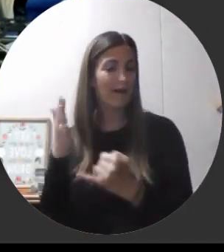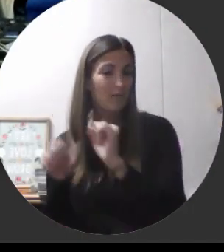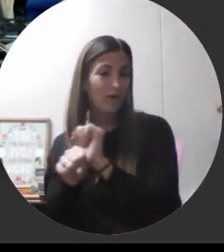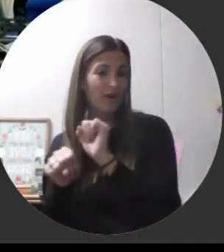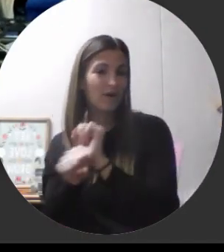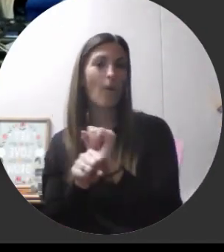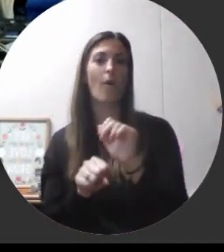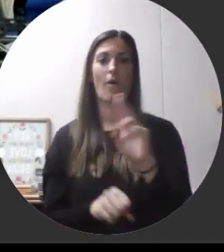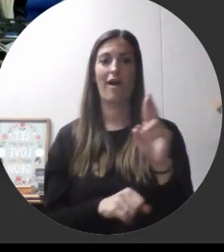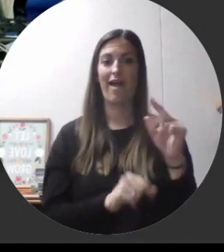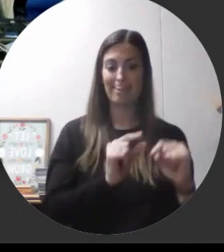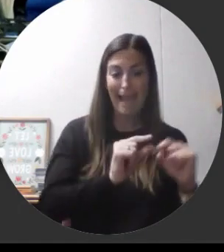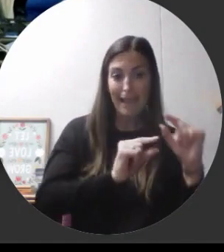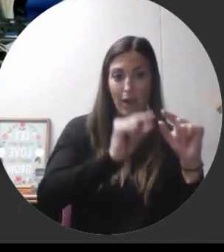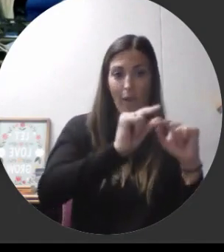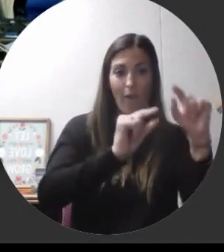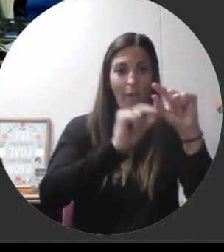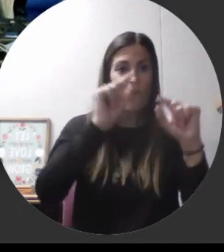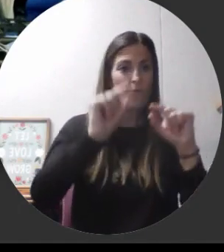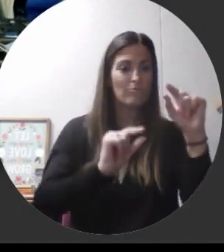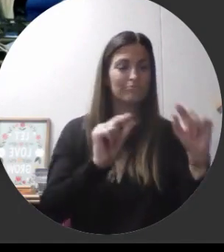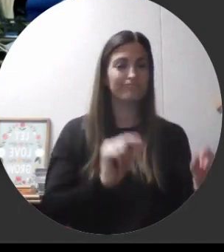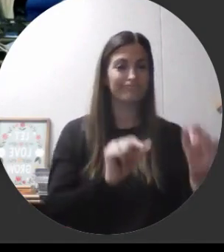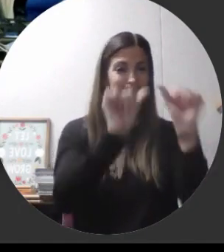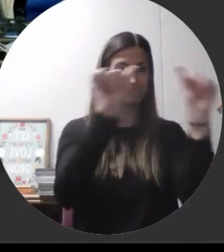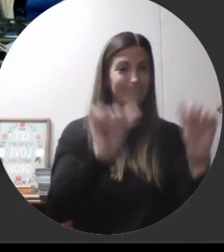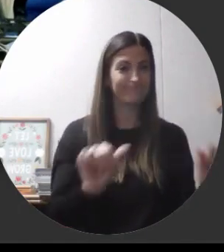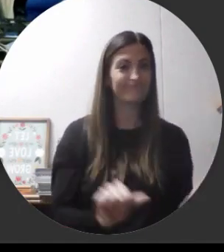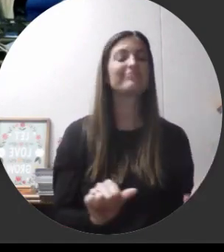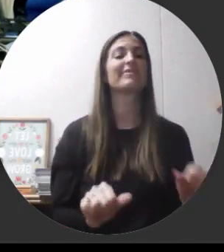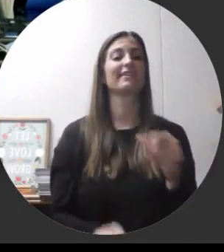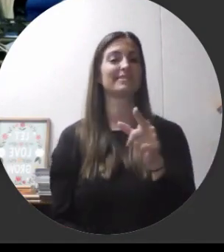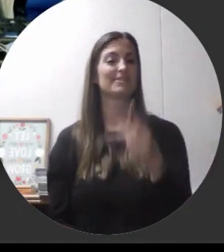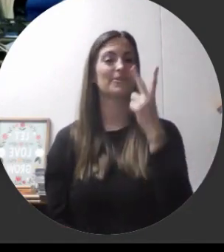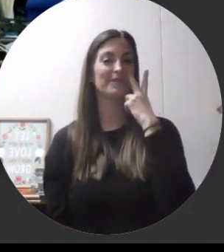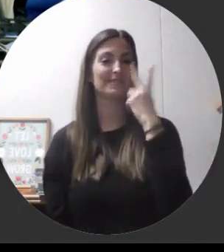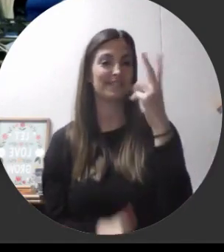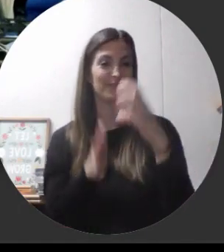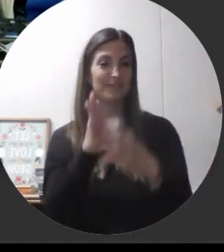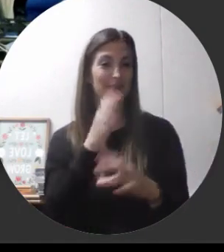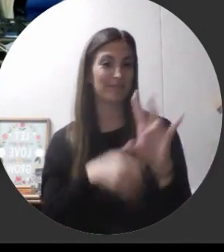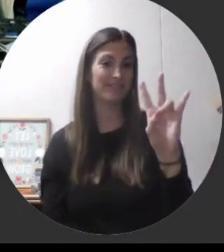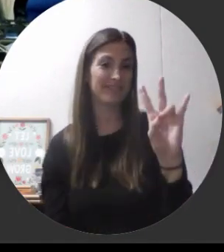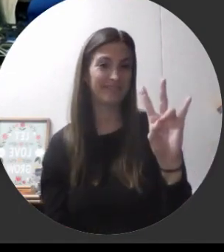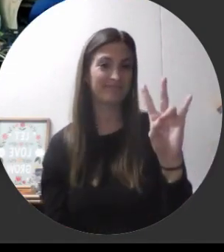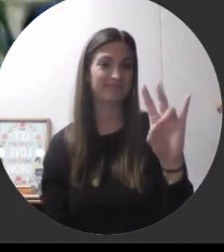keep working on your reading, keep doing your family fun packet, and we'll see you back with chapter 7.